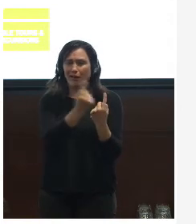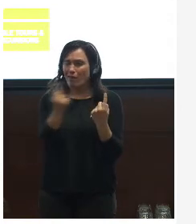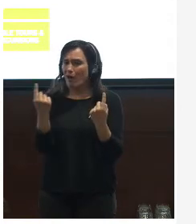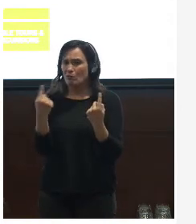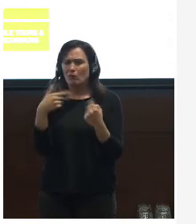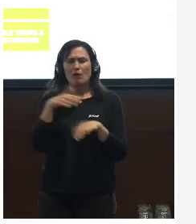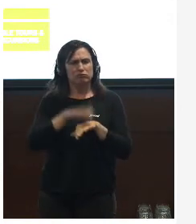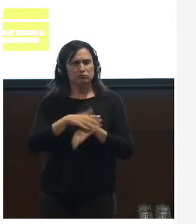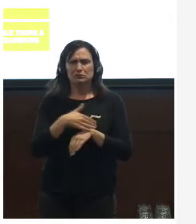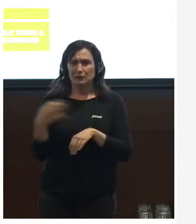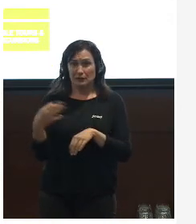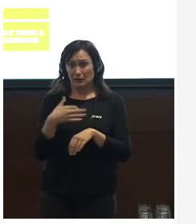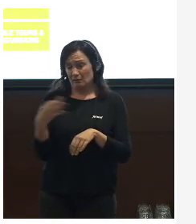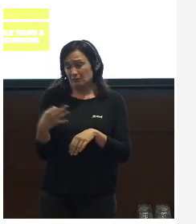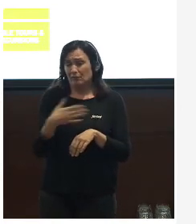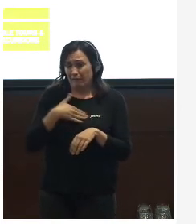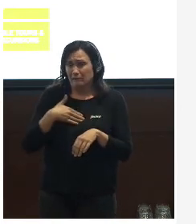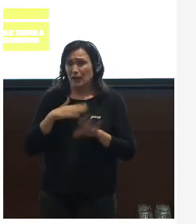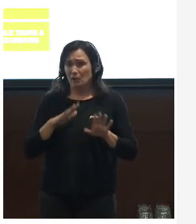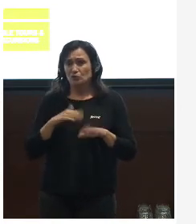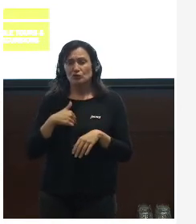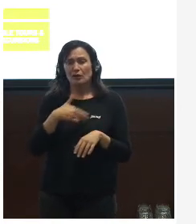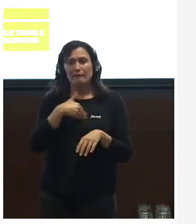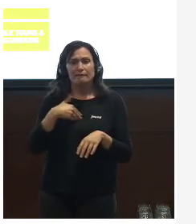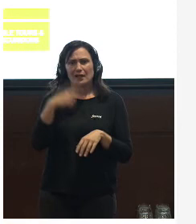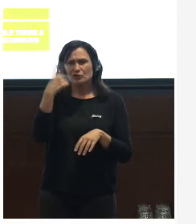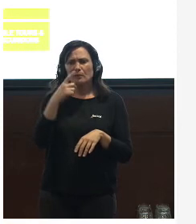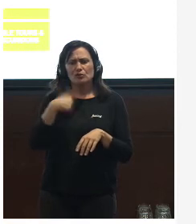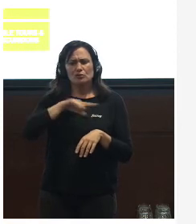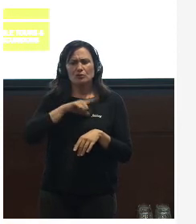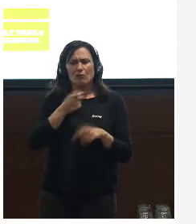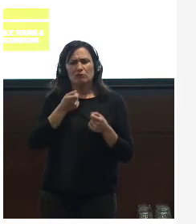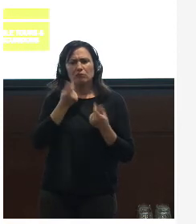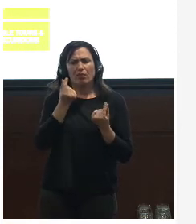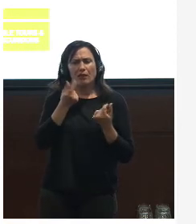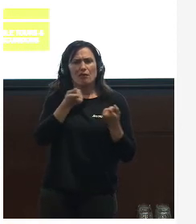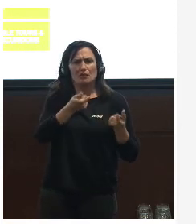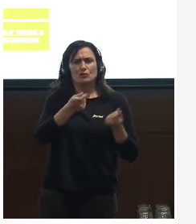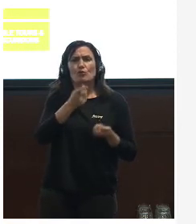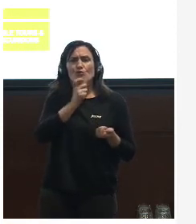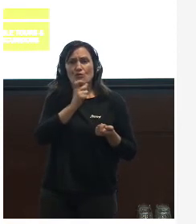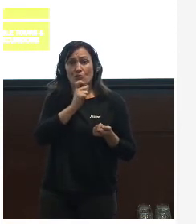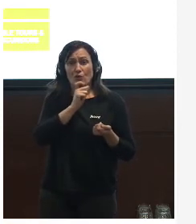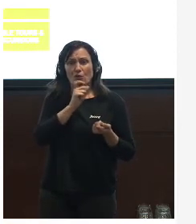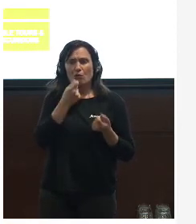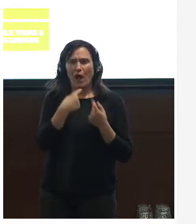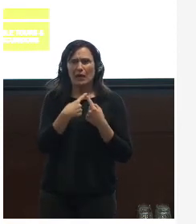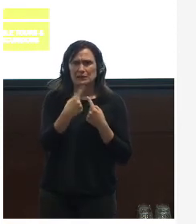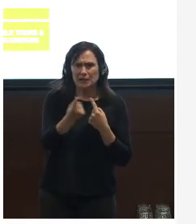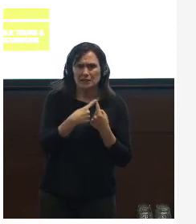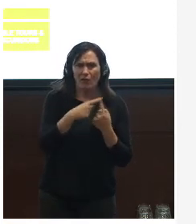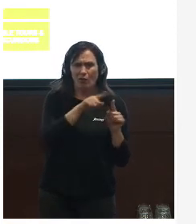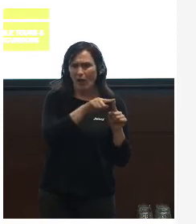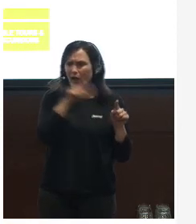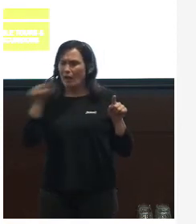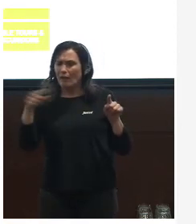So that is why we split the services up. So people can say, I just want this transfer and you can take me into the city, I will find my own way. Or you can say, take them, or they